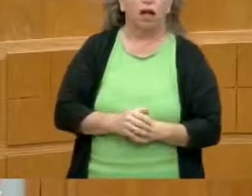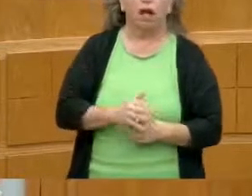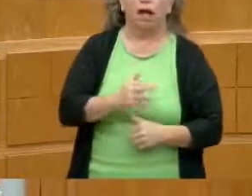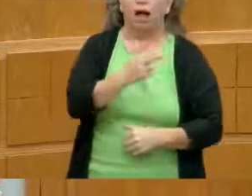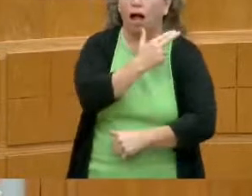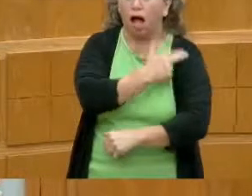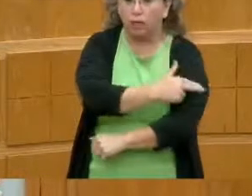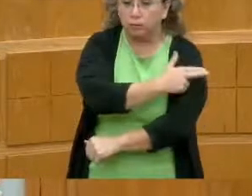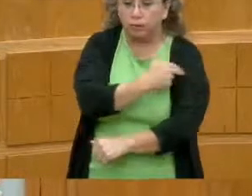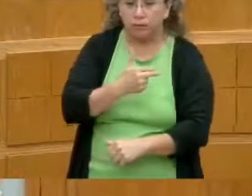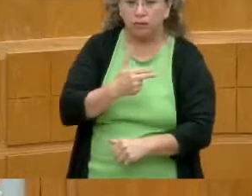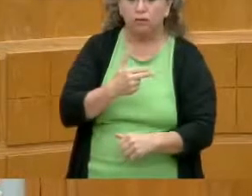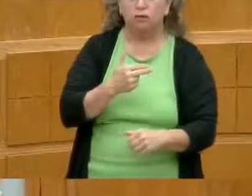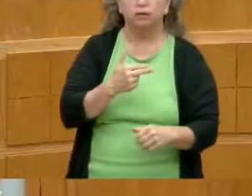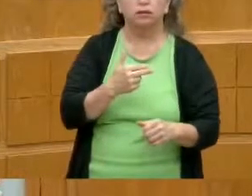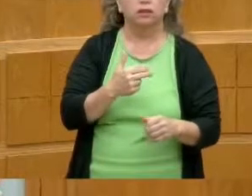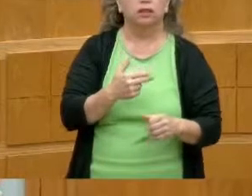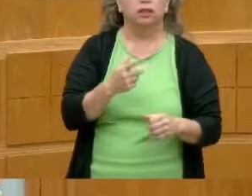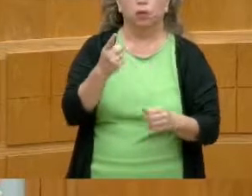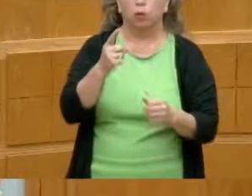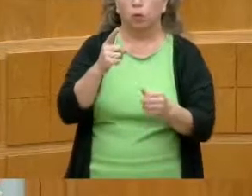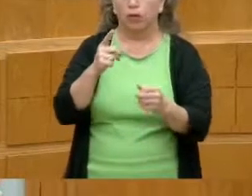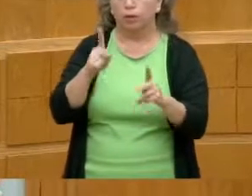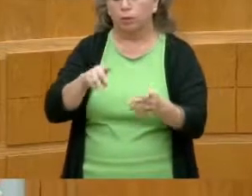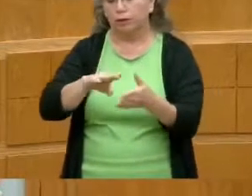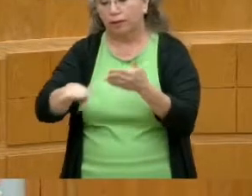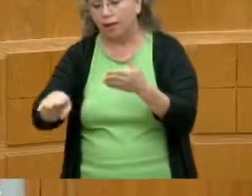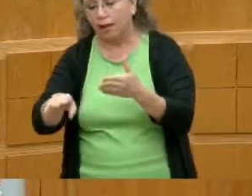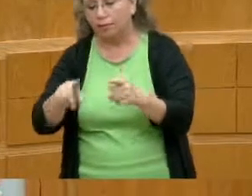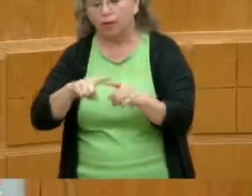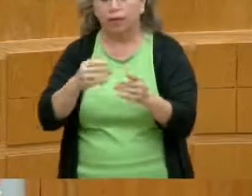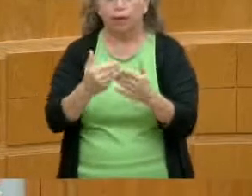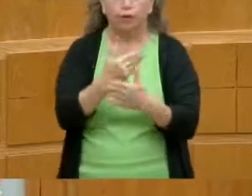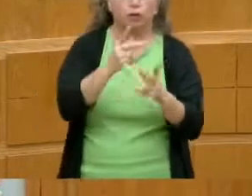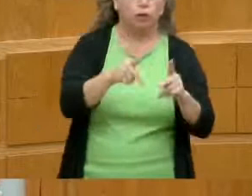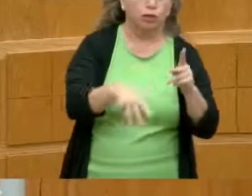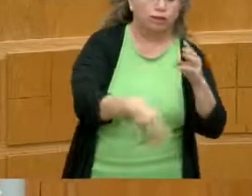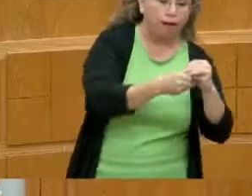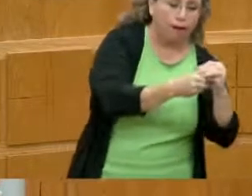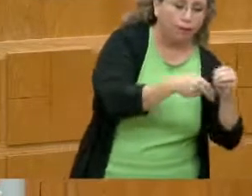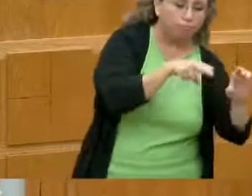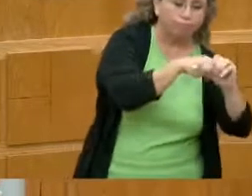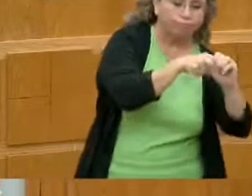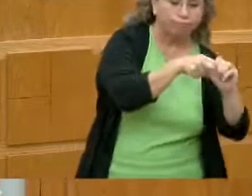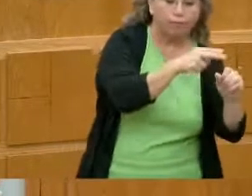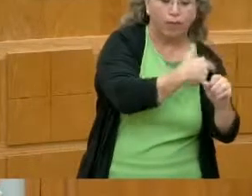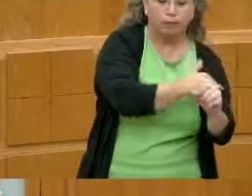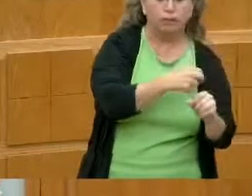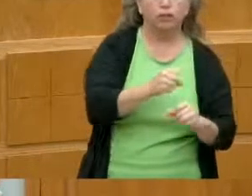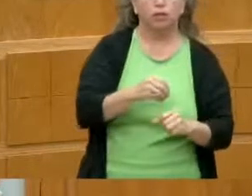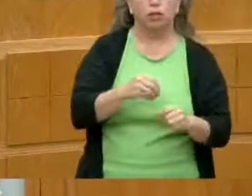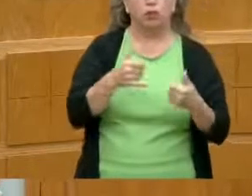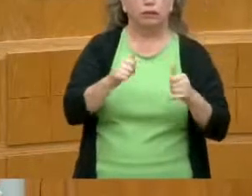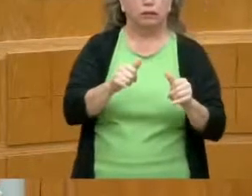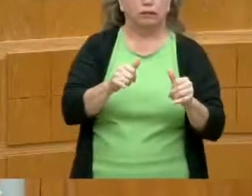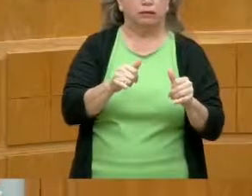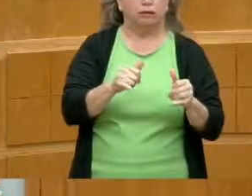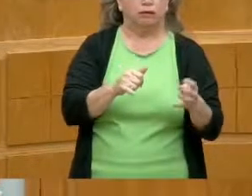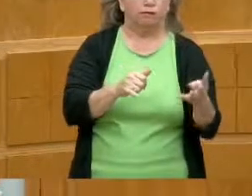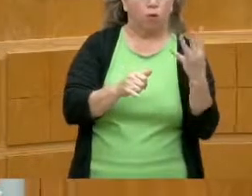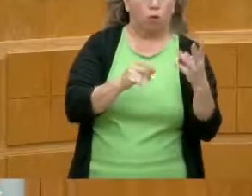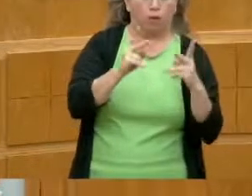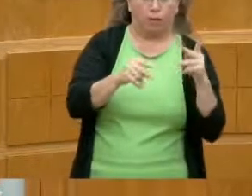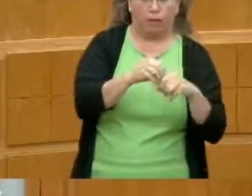those persons that had COVID. 1 person left, but another person checked in. So we still have 4 in the hospital, and there's 1 of those